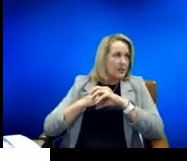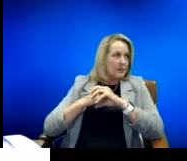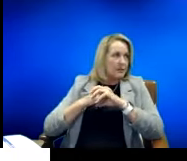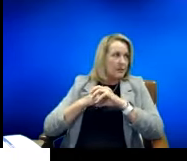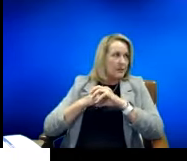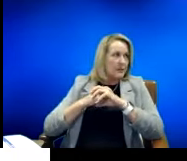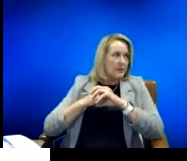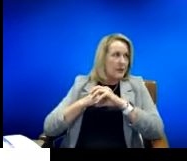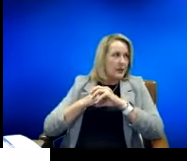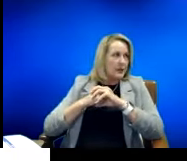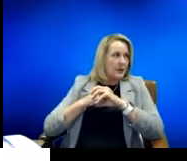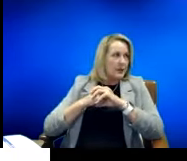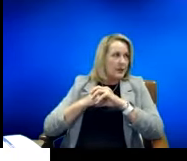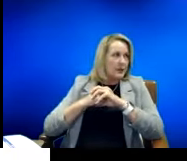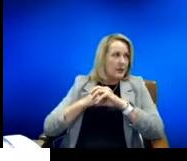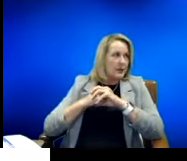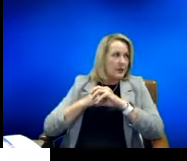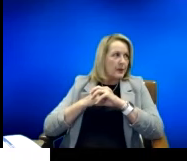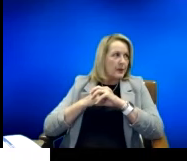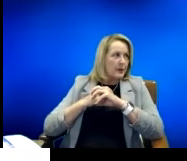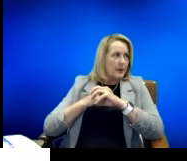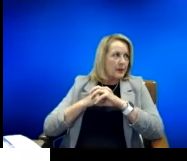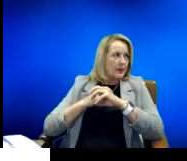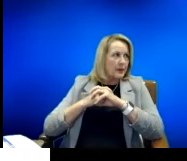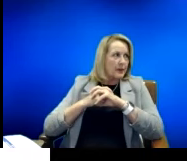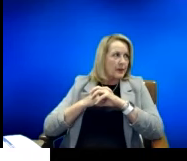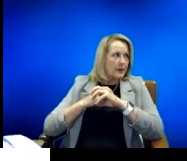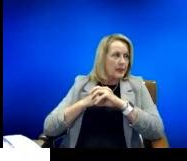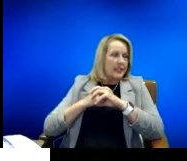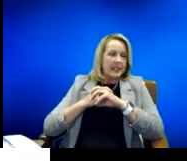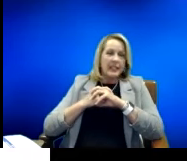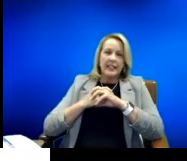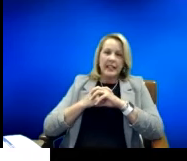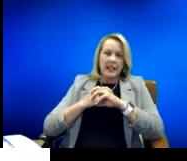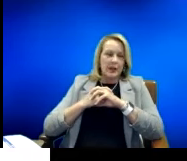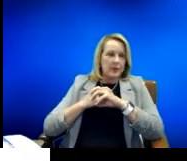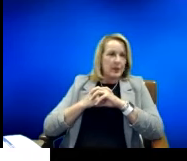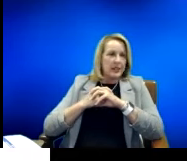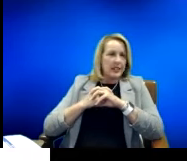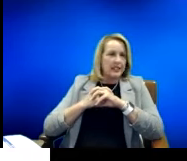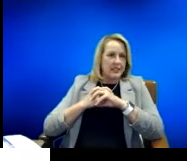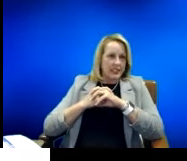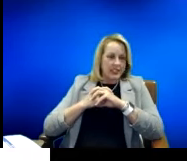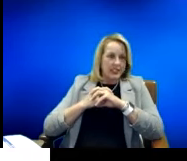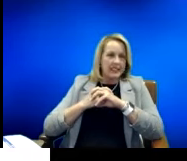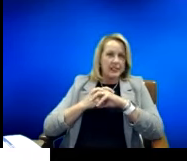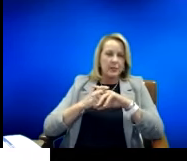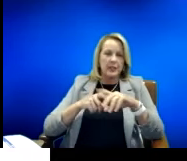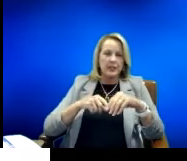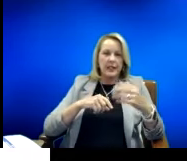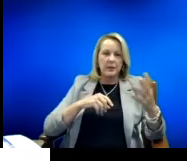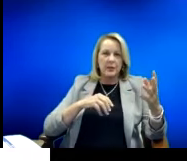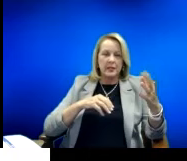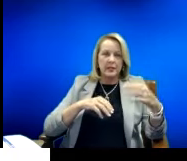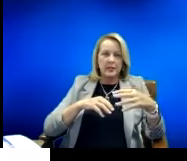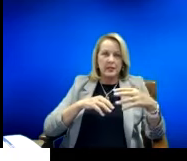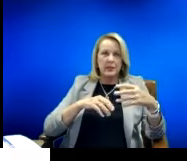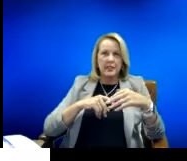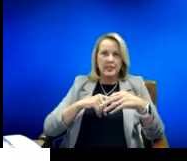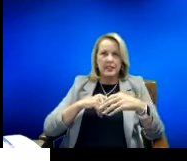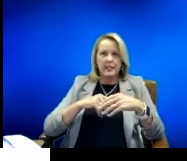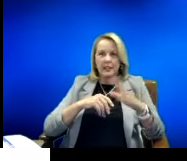investors. But they don't get to select what bank is holding that money. No, what Right. they'll select is whether they want